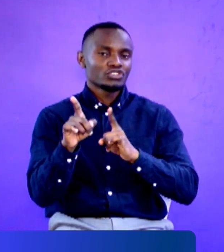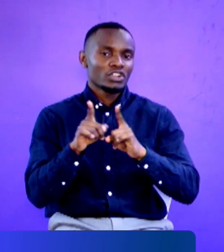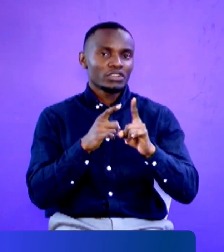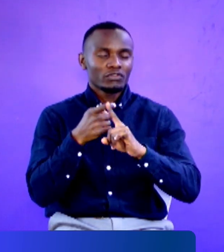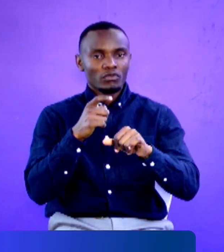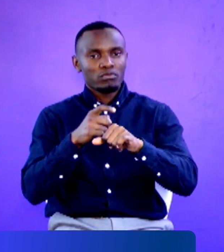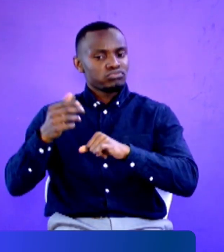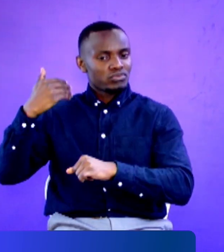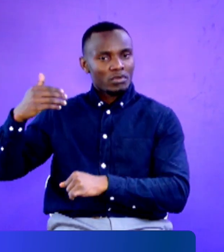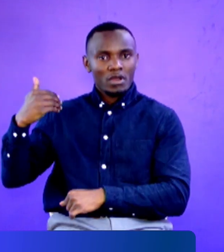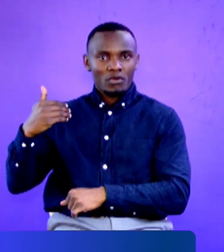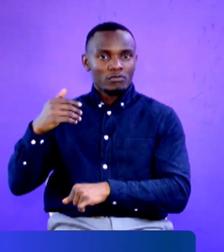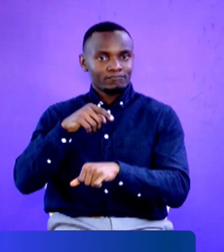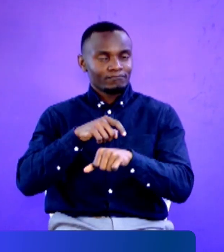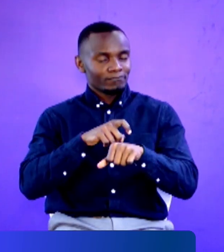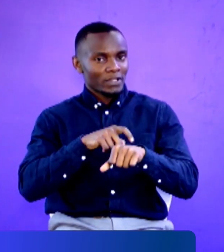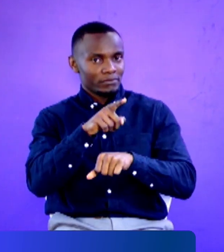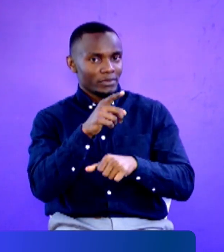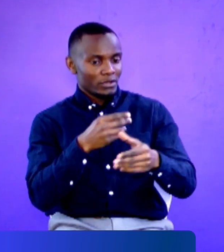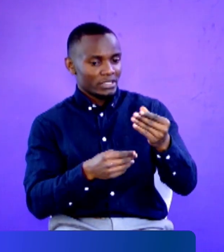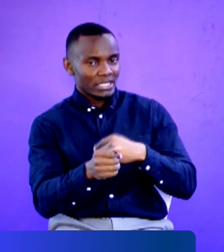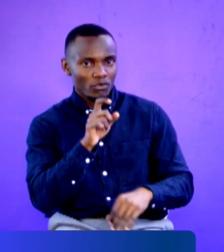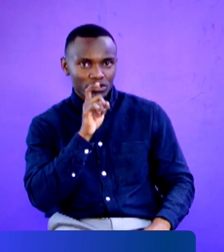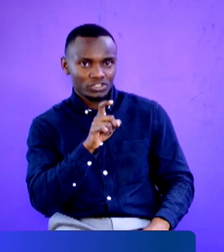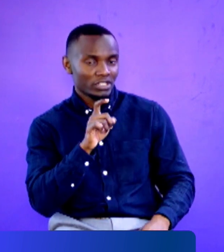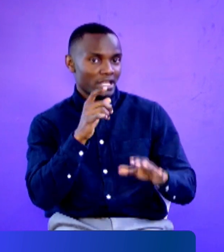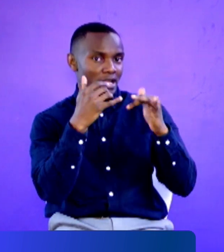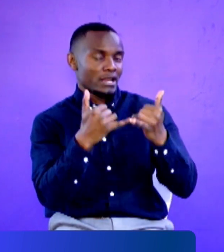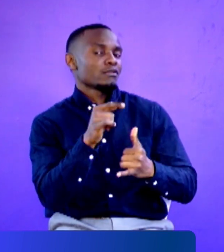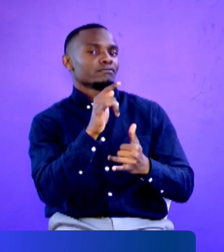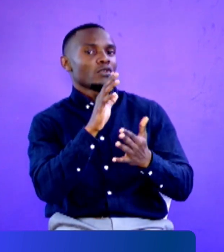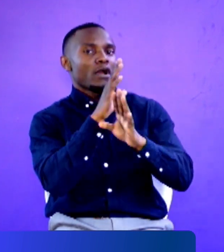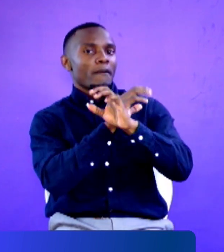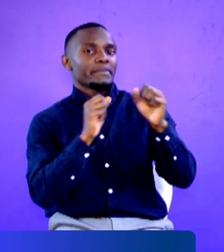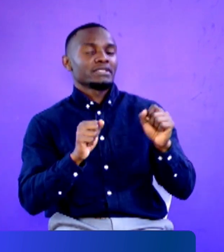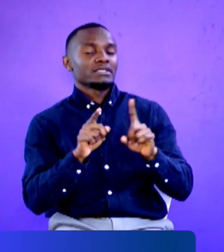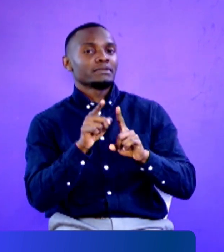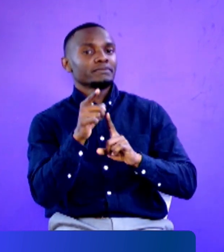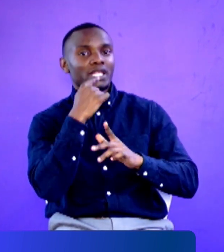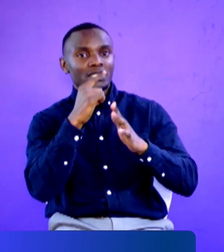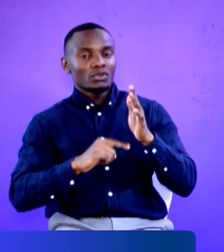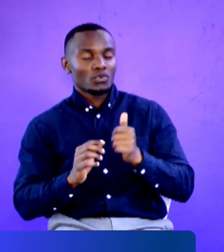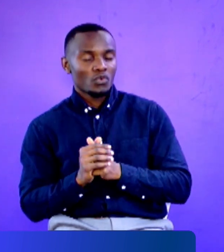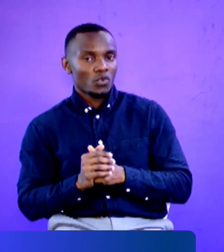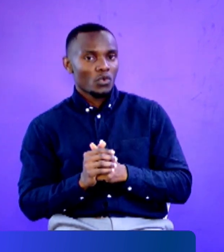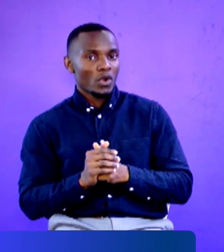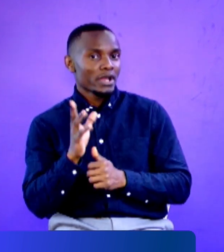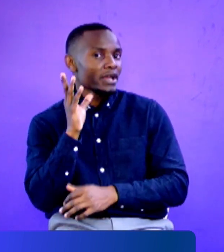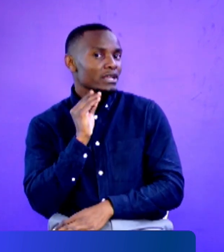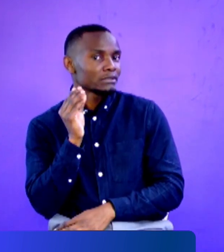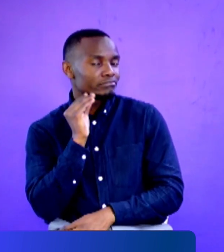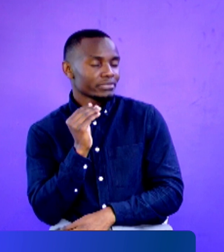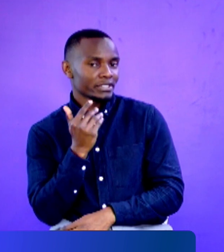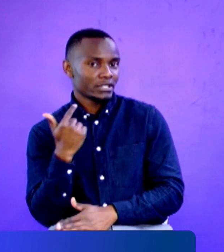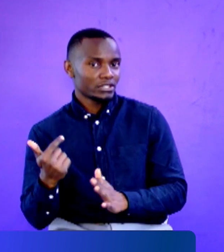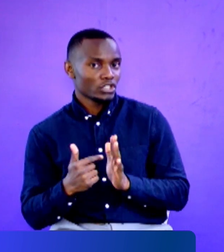to commander-in-chief, President Ruto said his lived experience had sharpened his understanding of the challenges